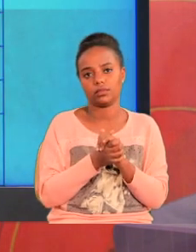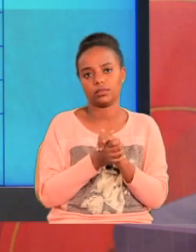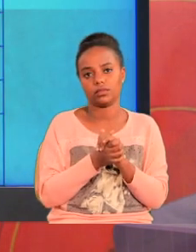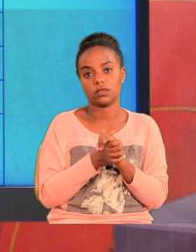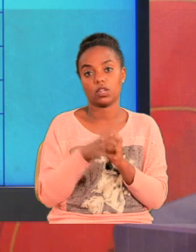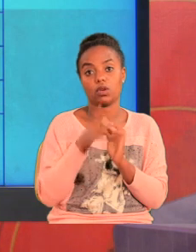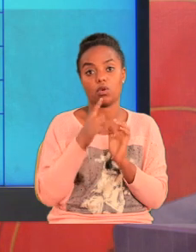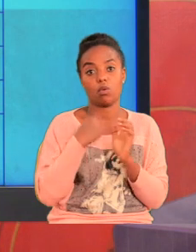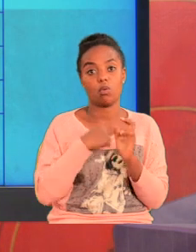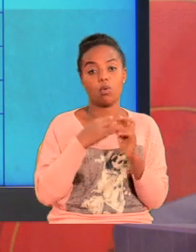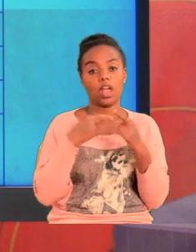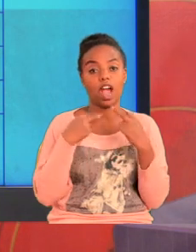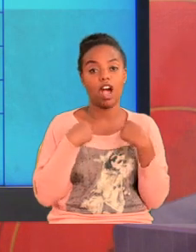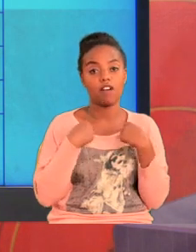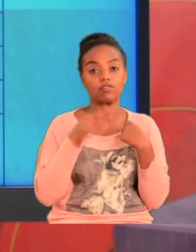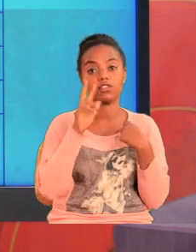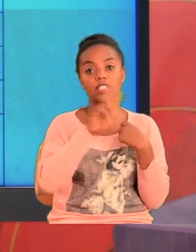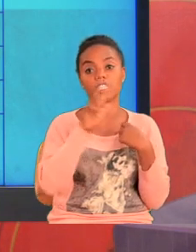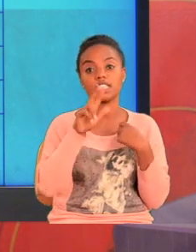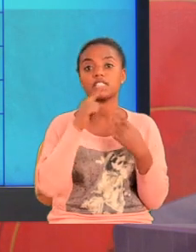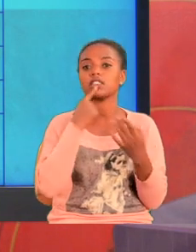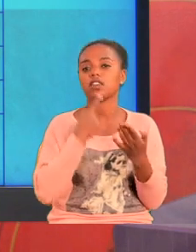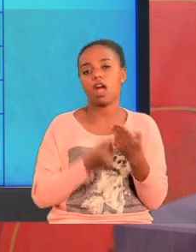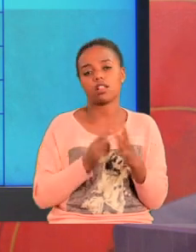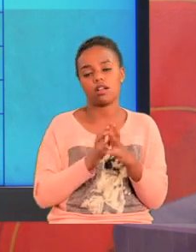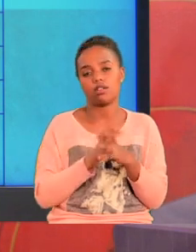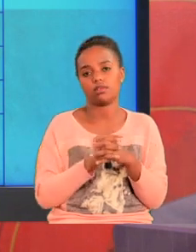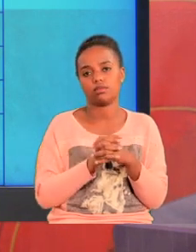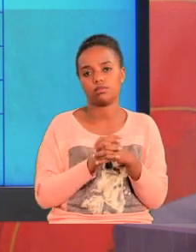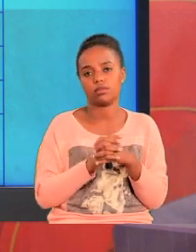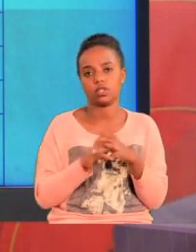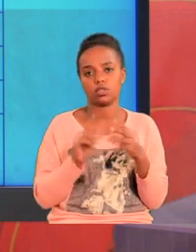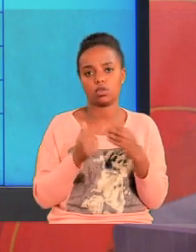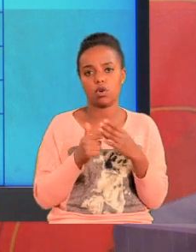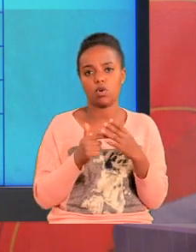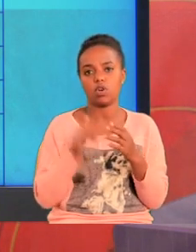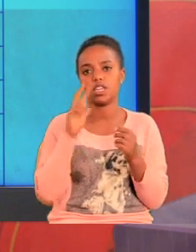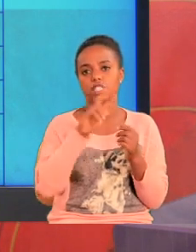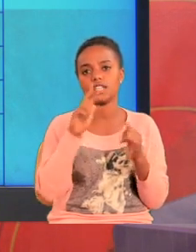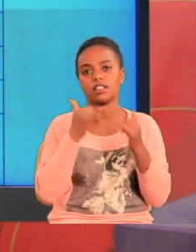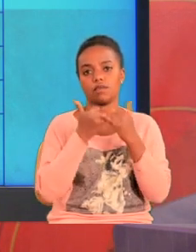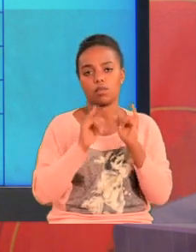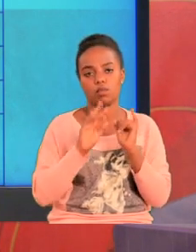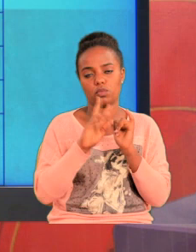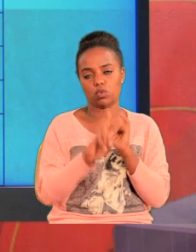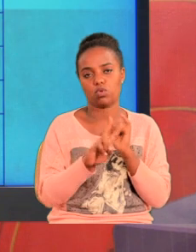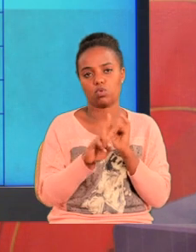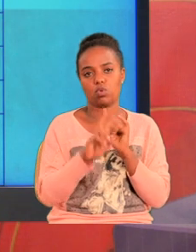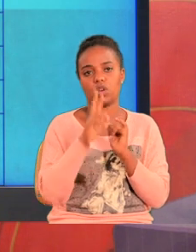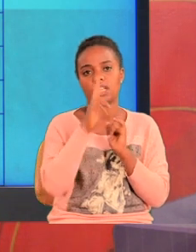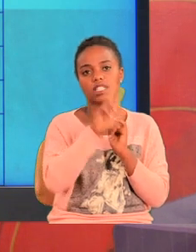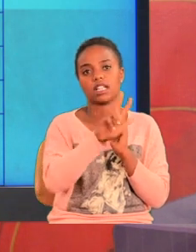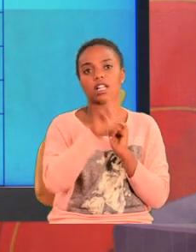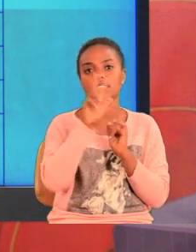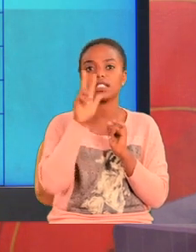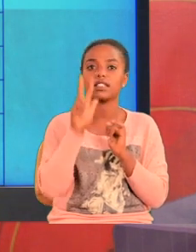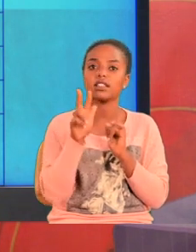We have 33 data. So divide 33 by 2.